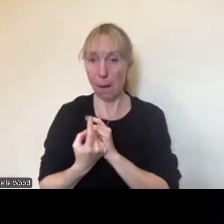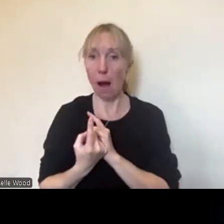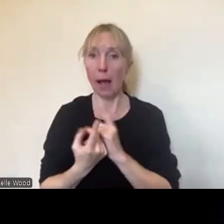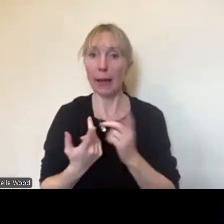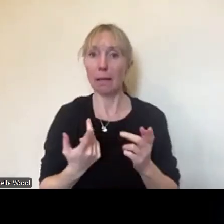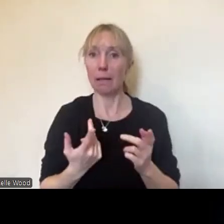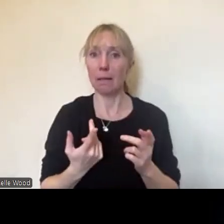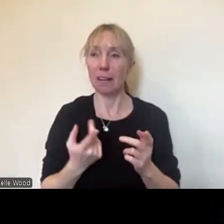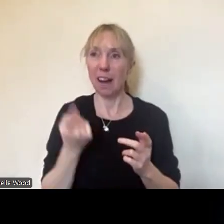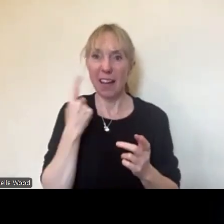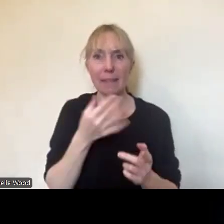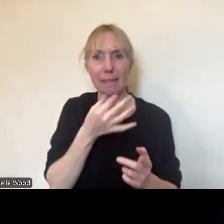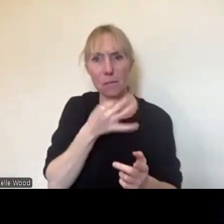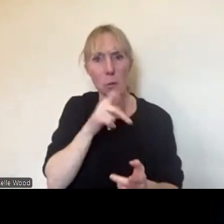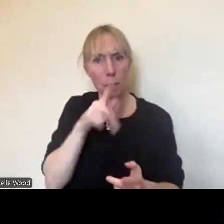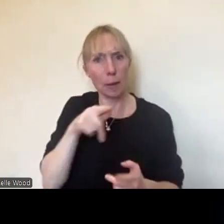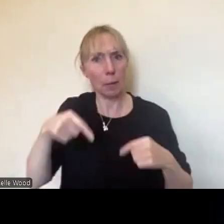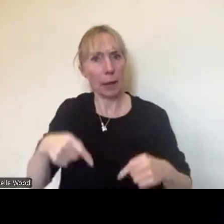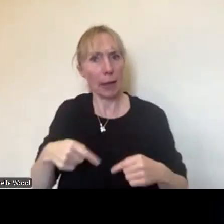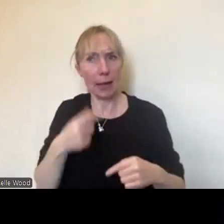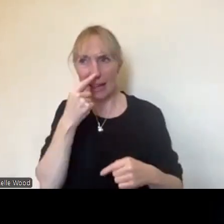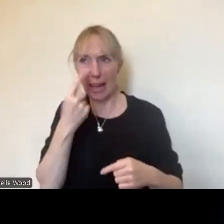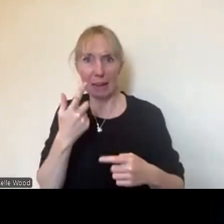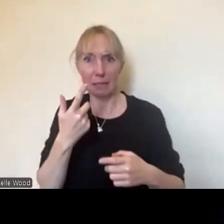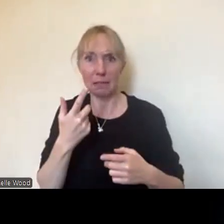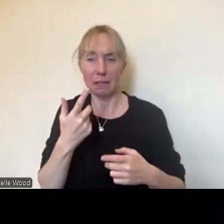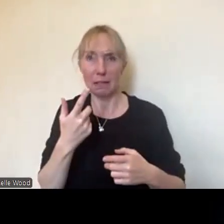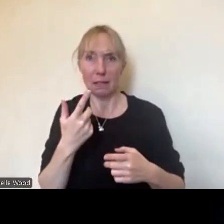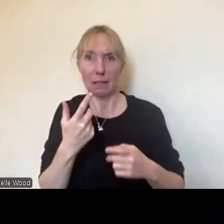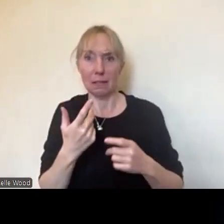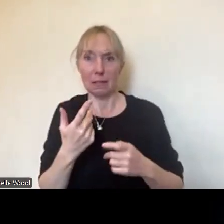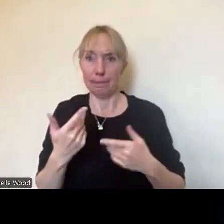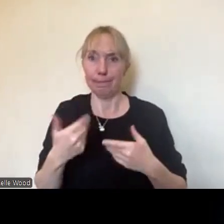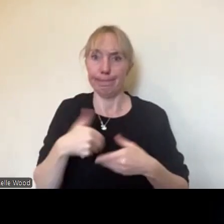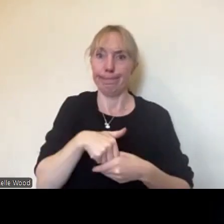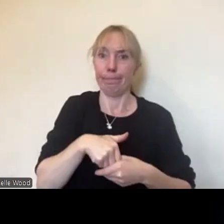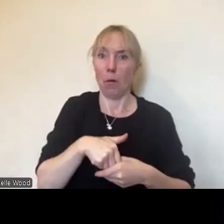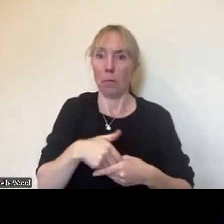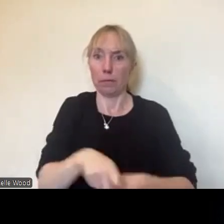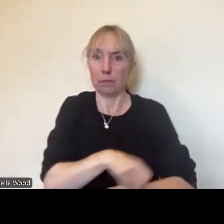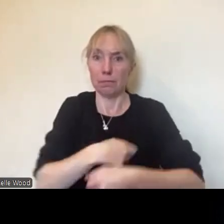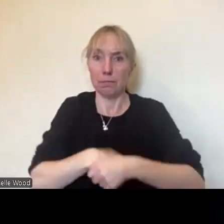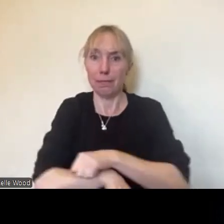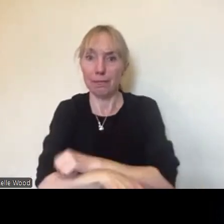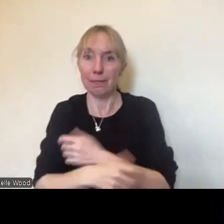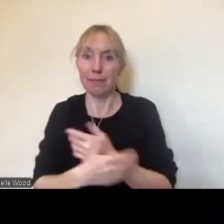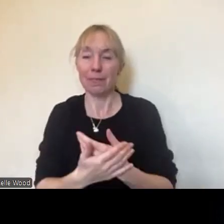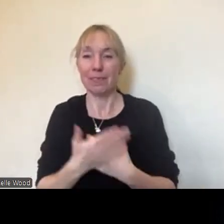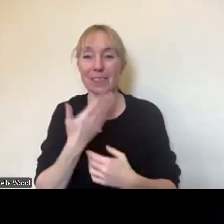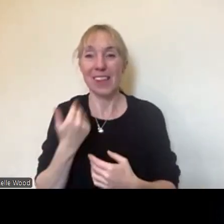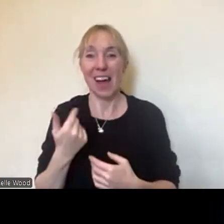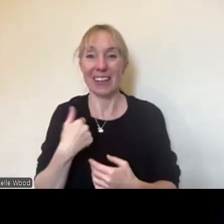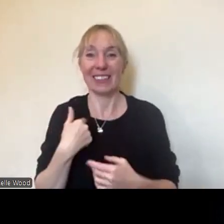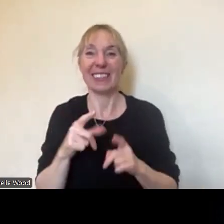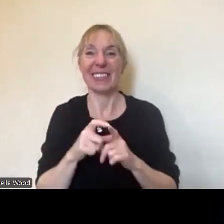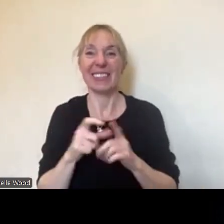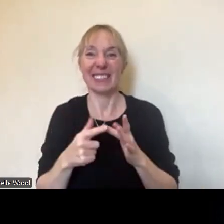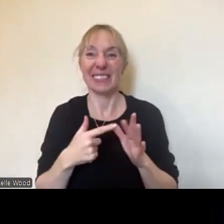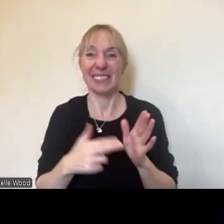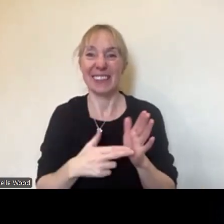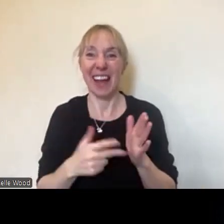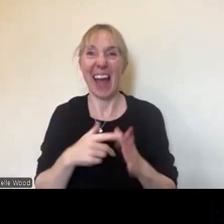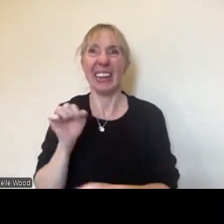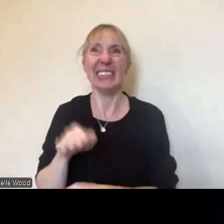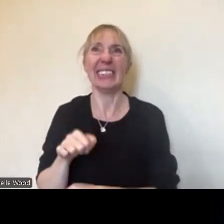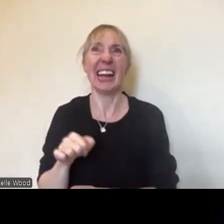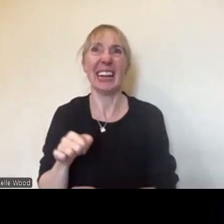who can maybe get more involved. So nice. Fantastic. Look at Diana nodding furiously there.